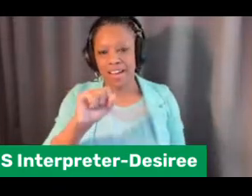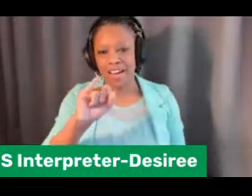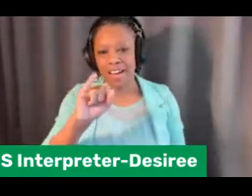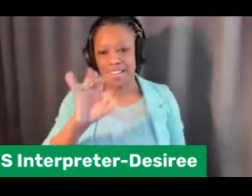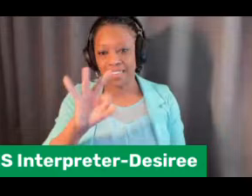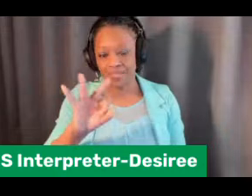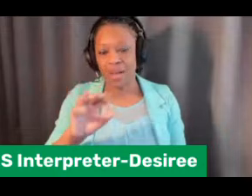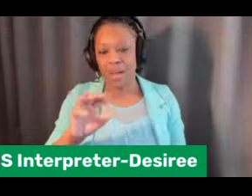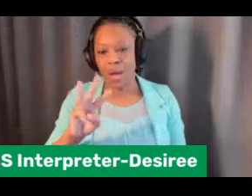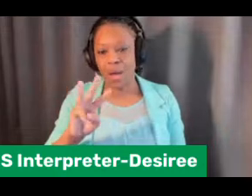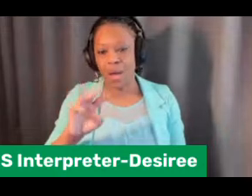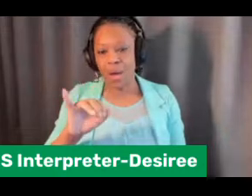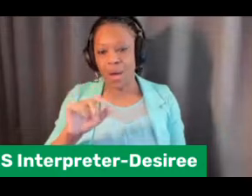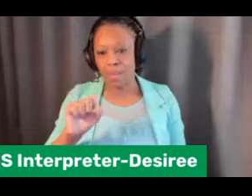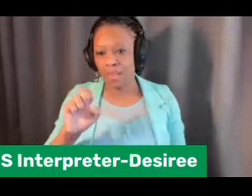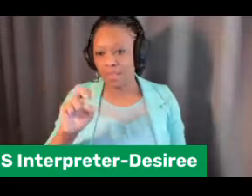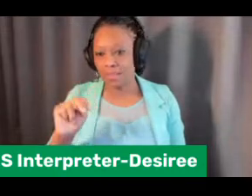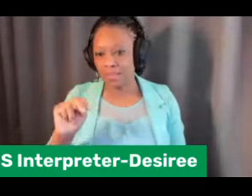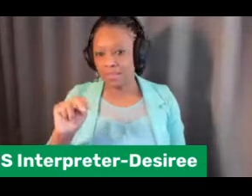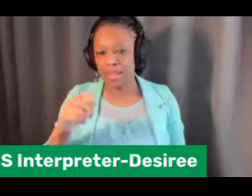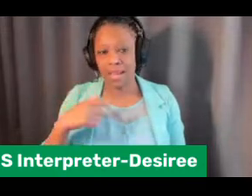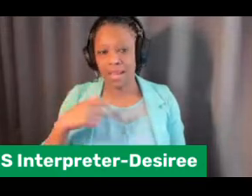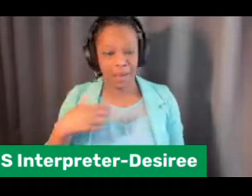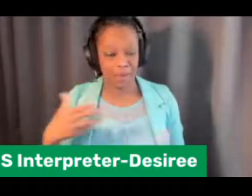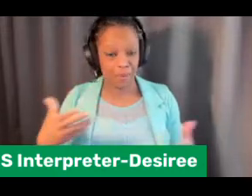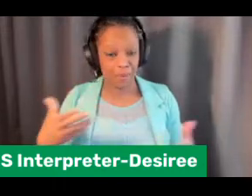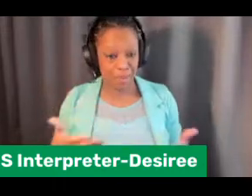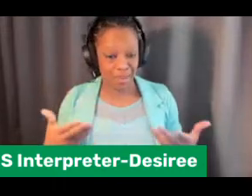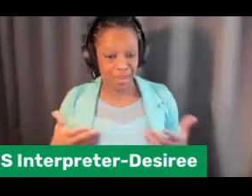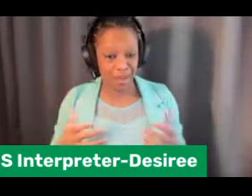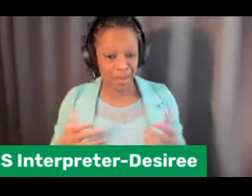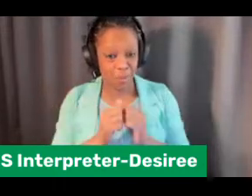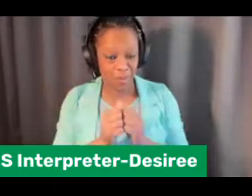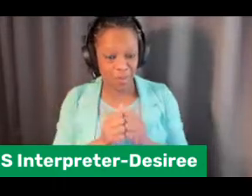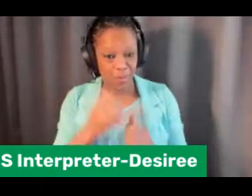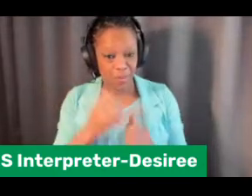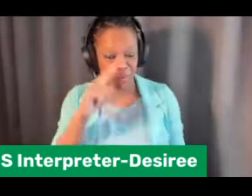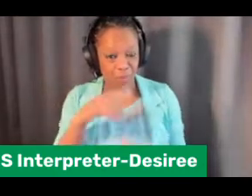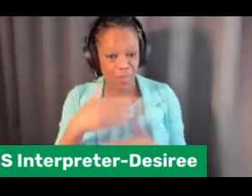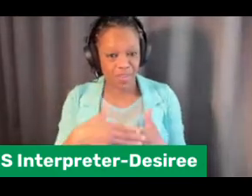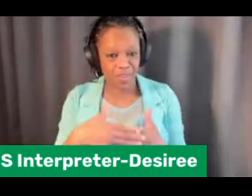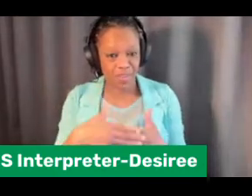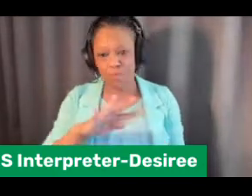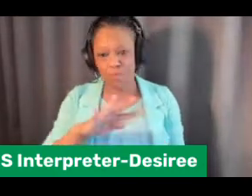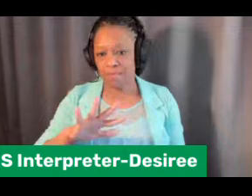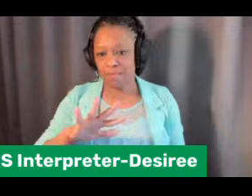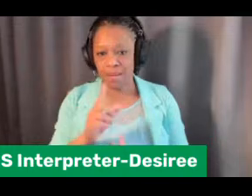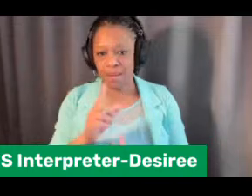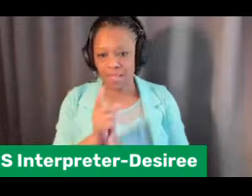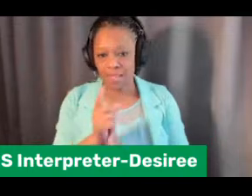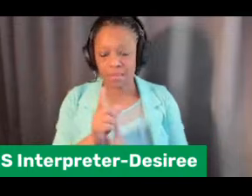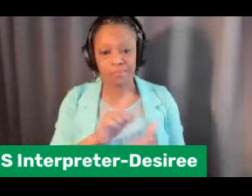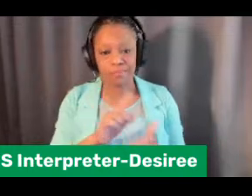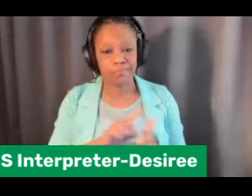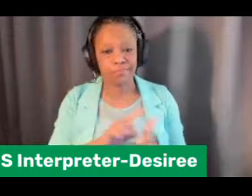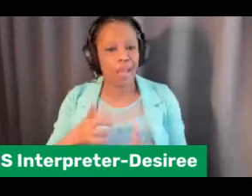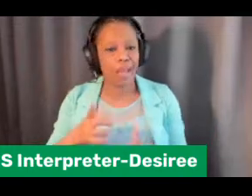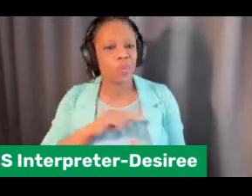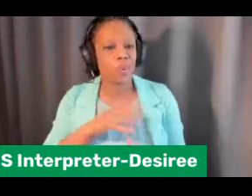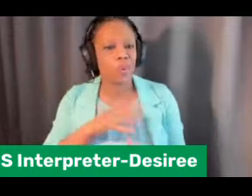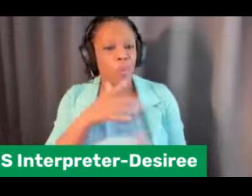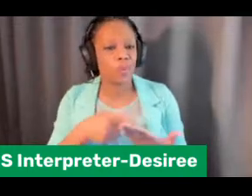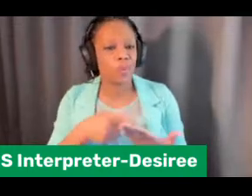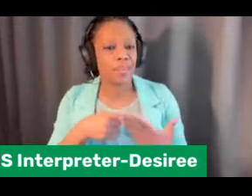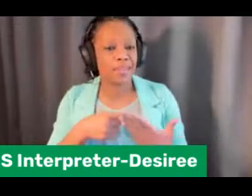be with you in this community for the next about 45 minutes as we discuss what I've titled